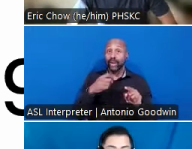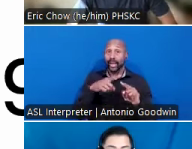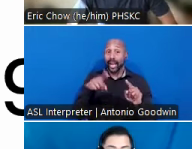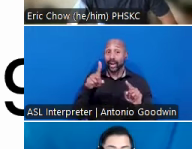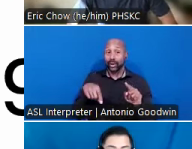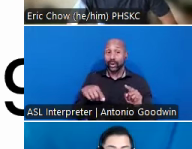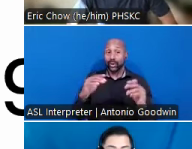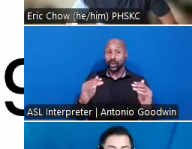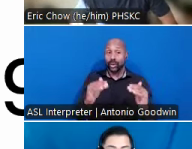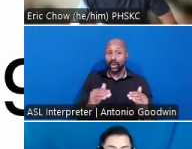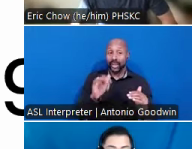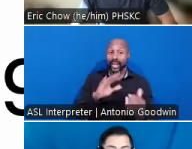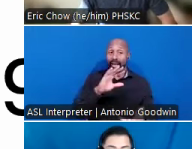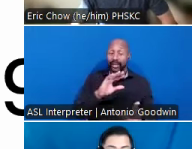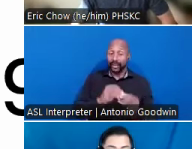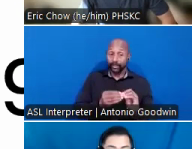box in gray.